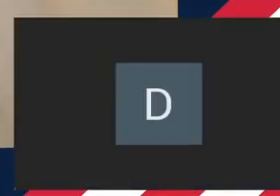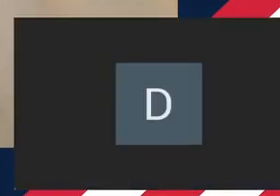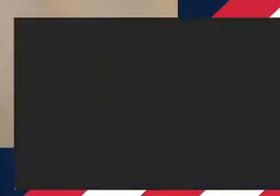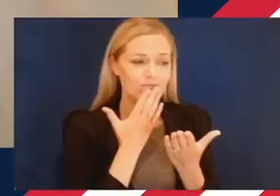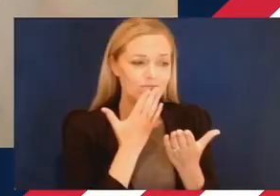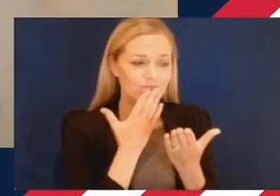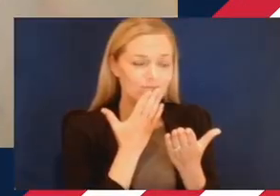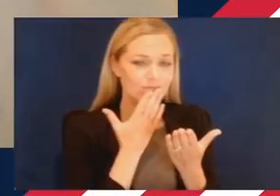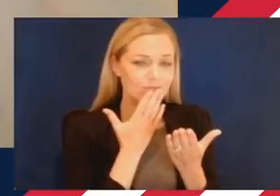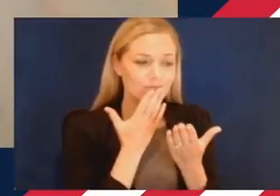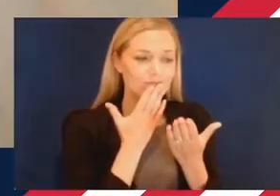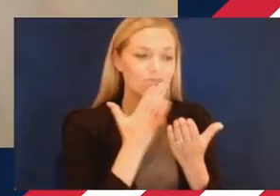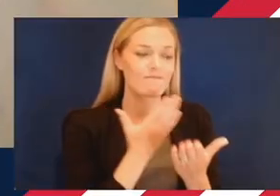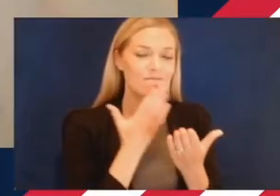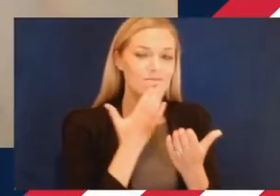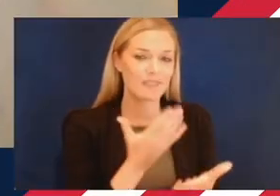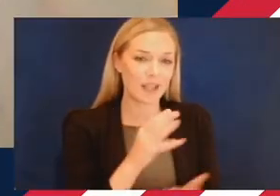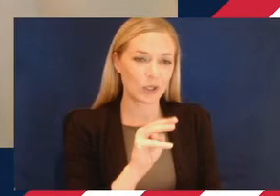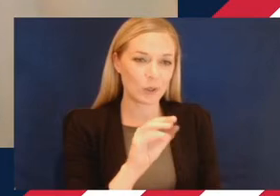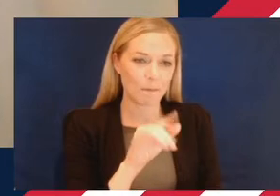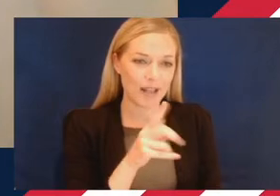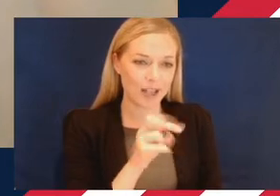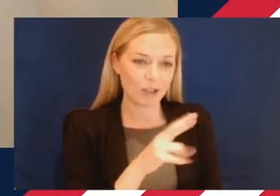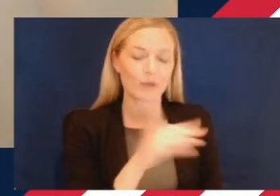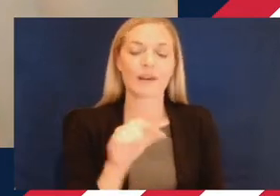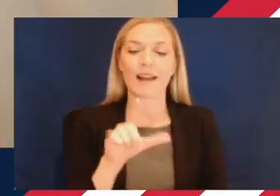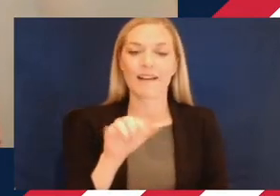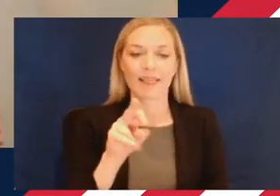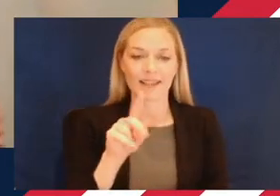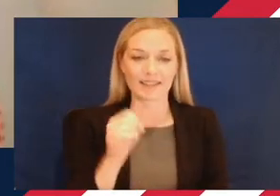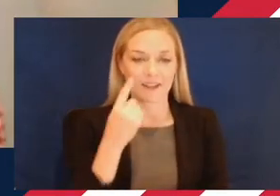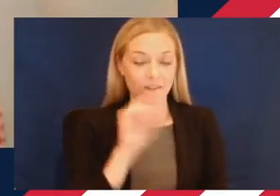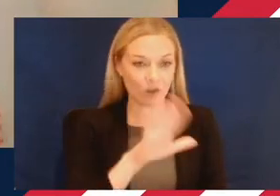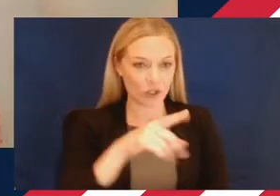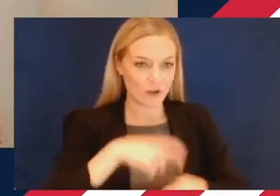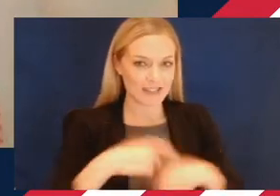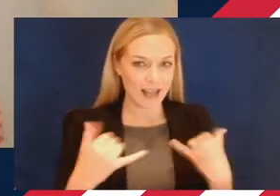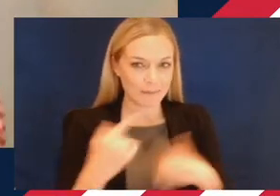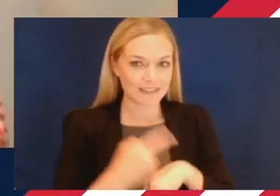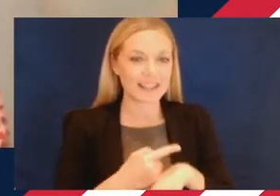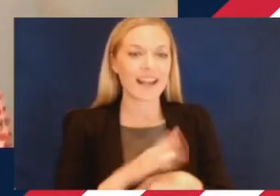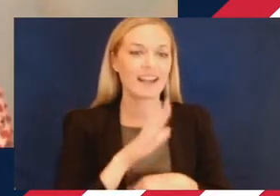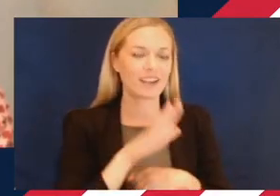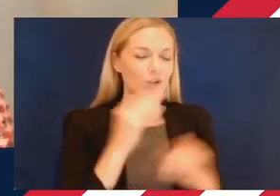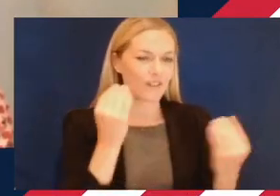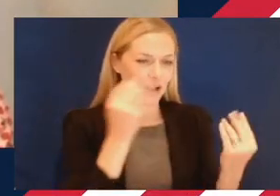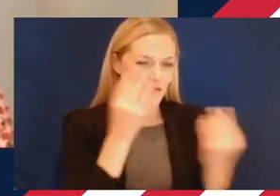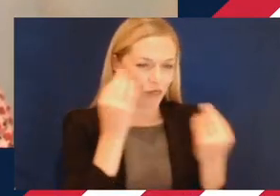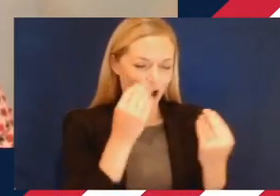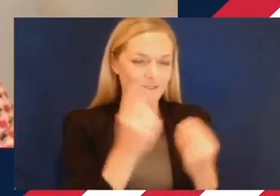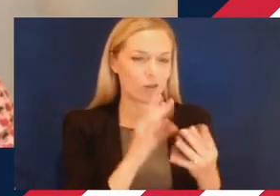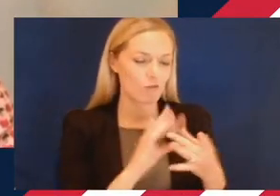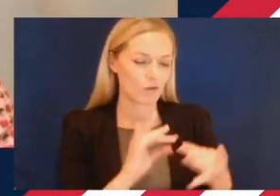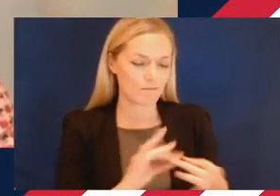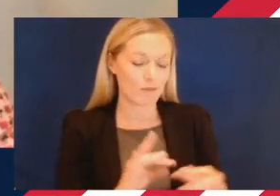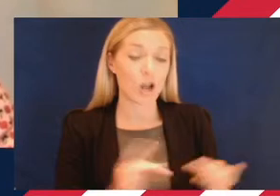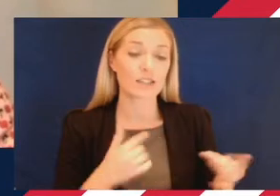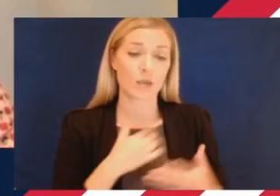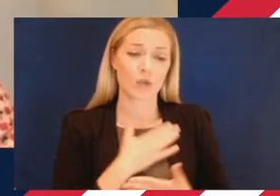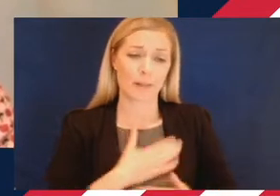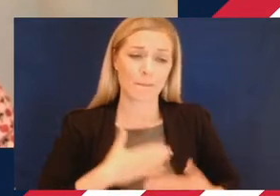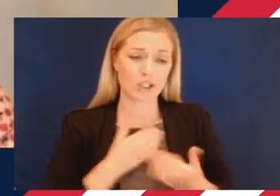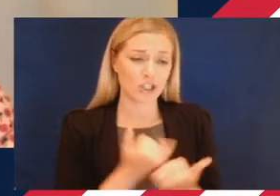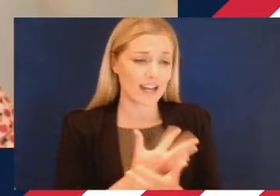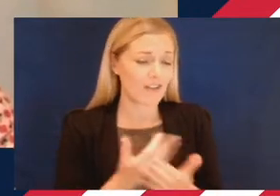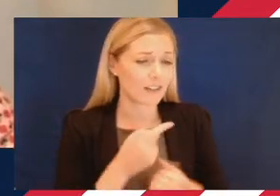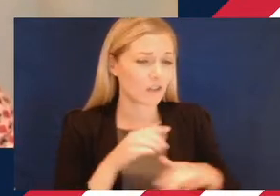very thoughtful remarks. We really appreciate all the work you're doing, and I agree with everything you said. You